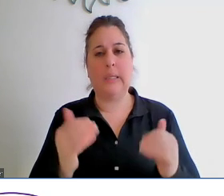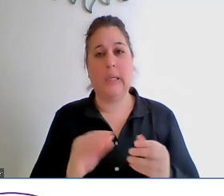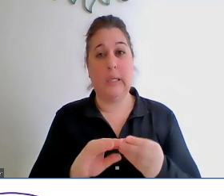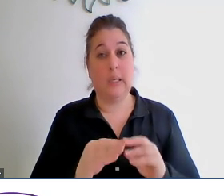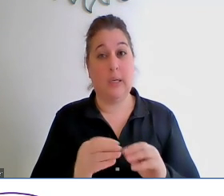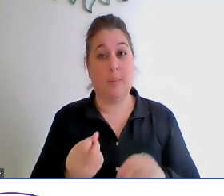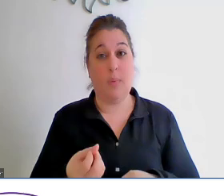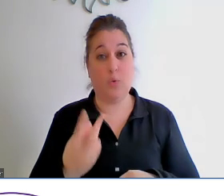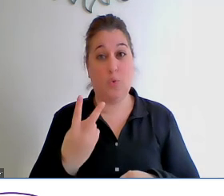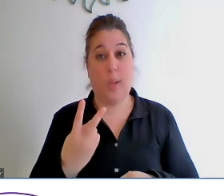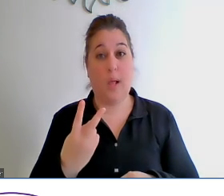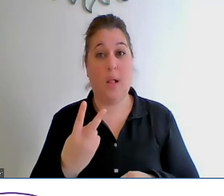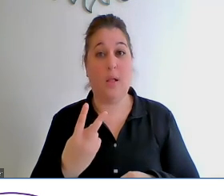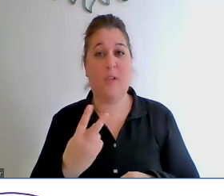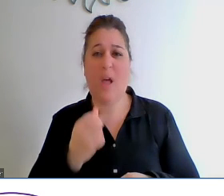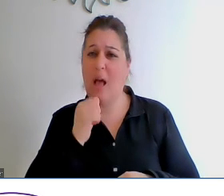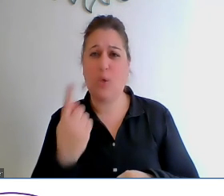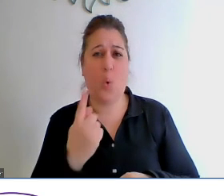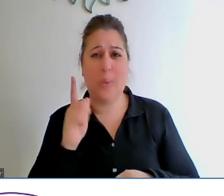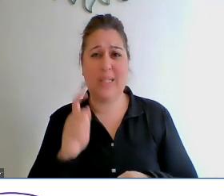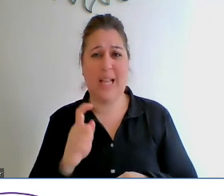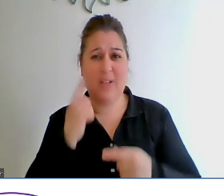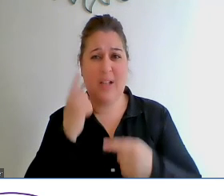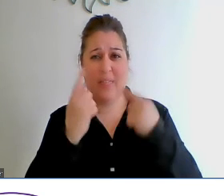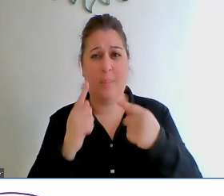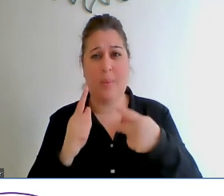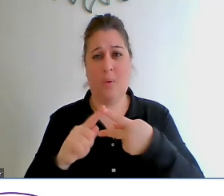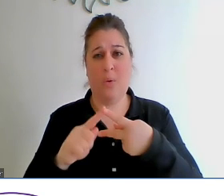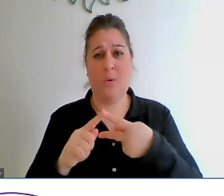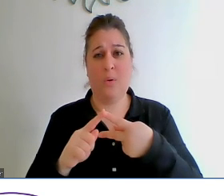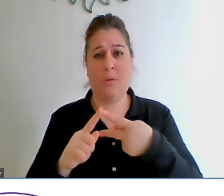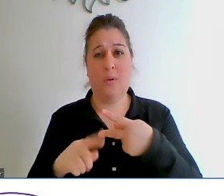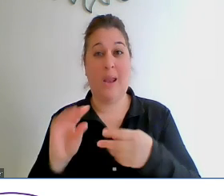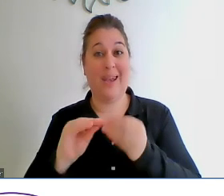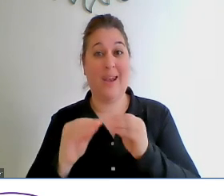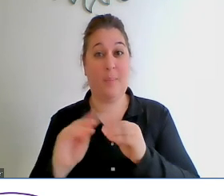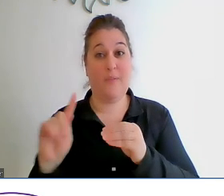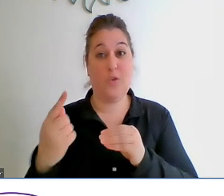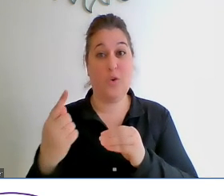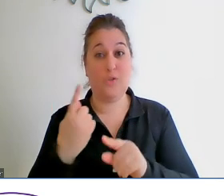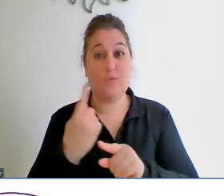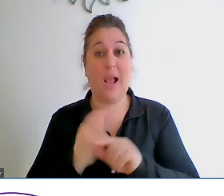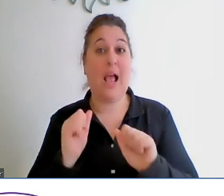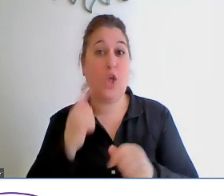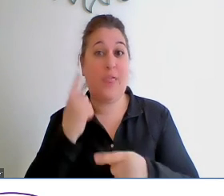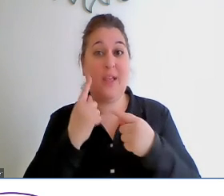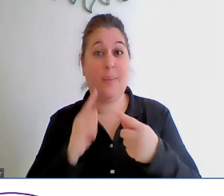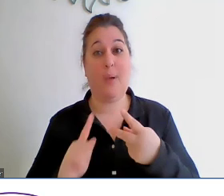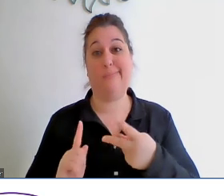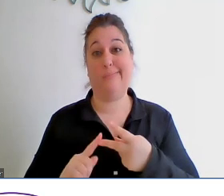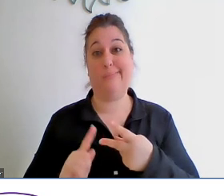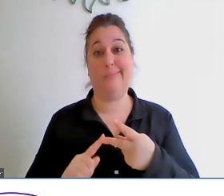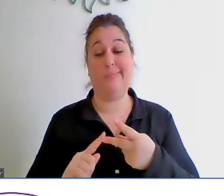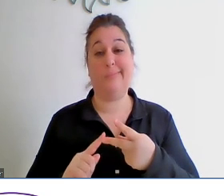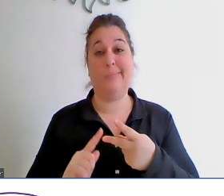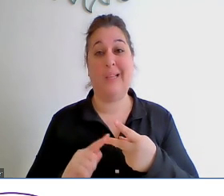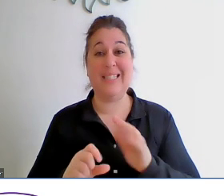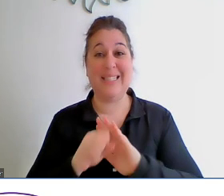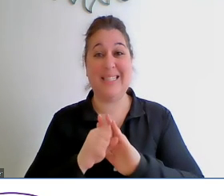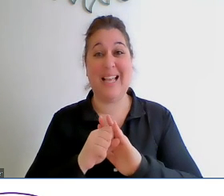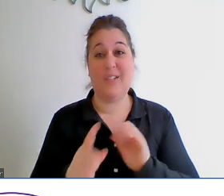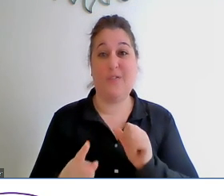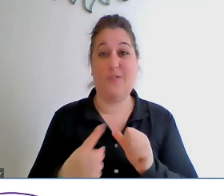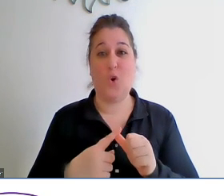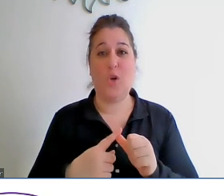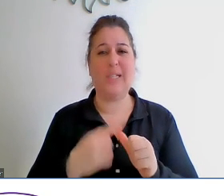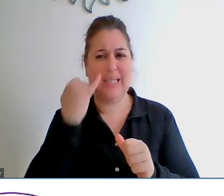this, like pretend I didn't even think of the negative. I could do my signs first. What's a positive divided by negative? Cross those out,